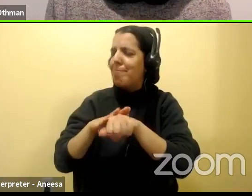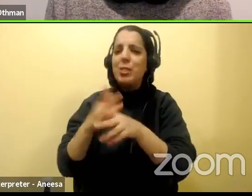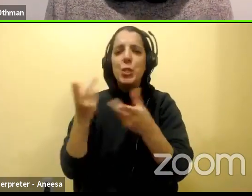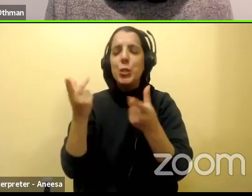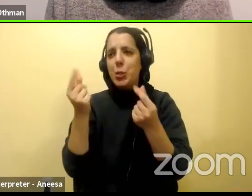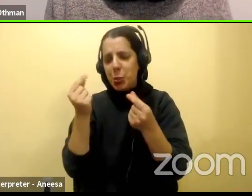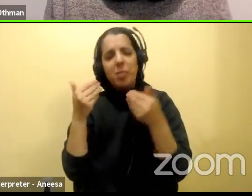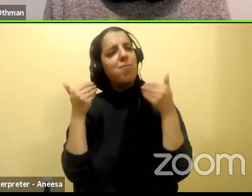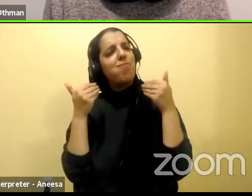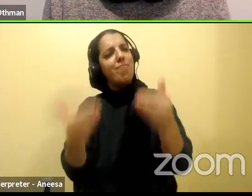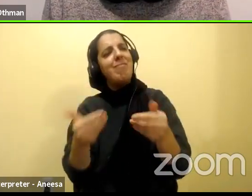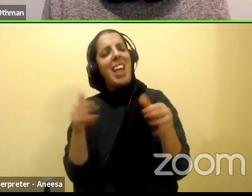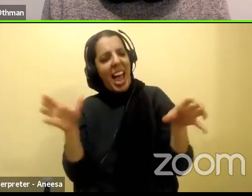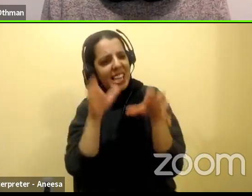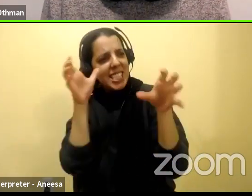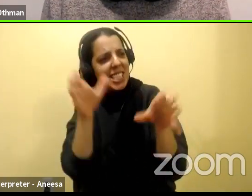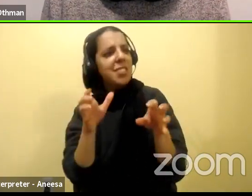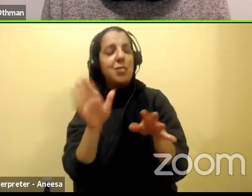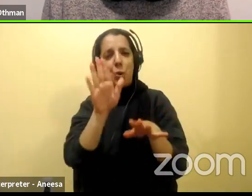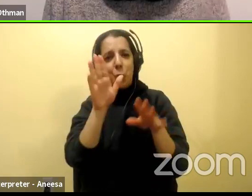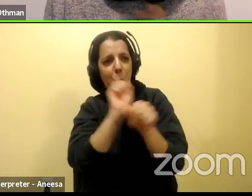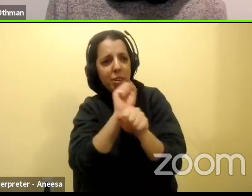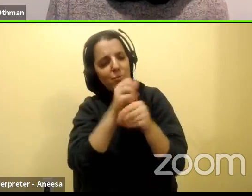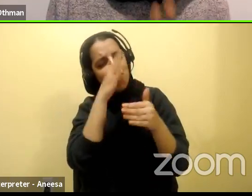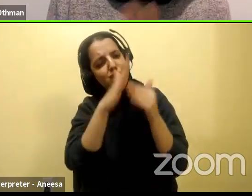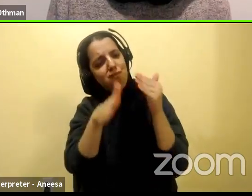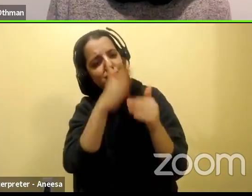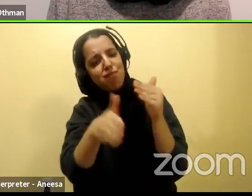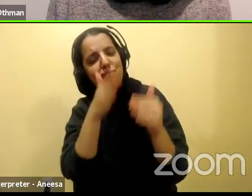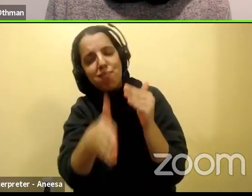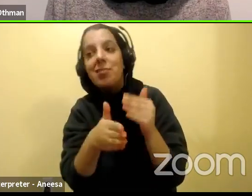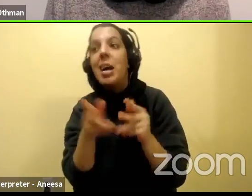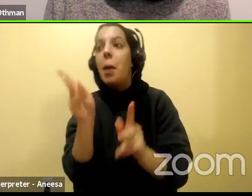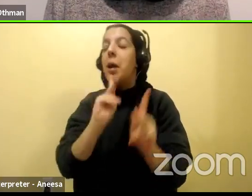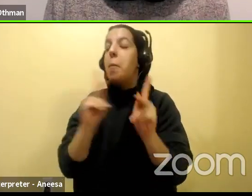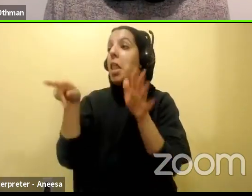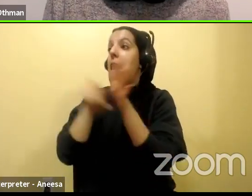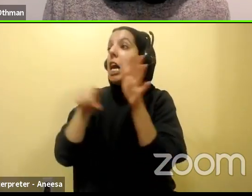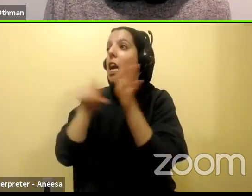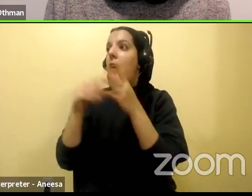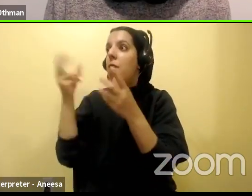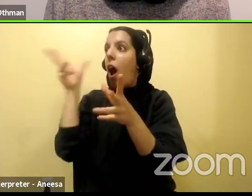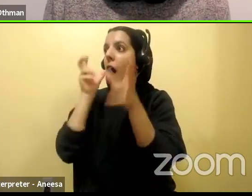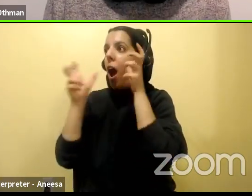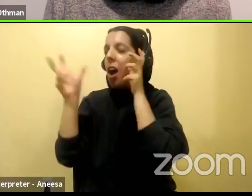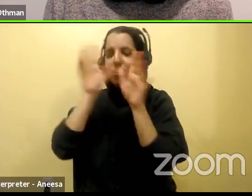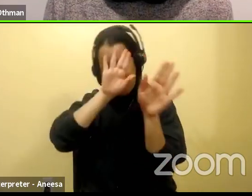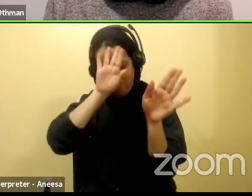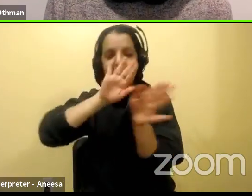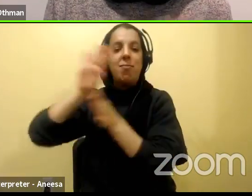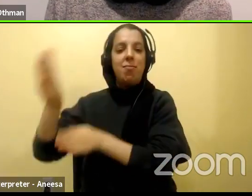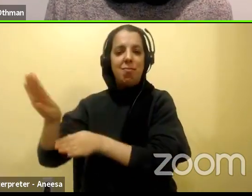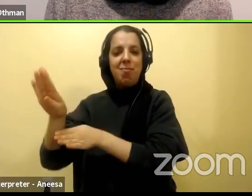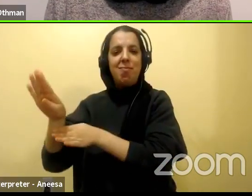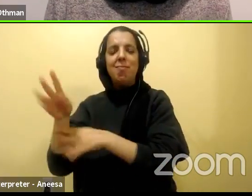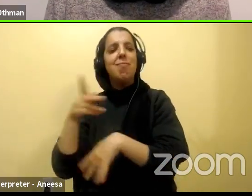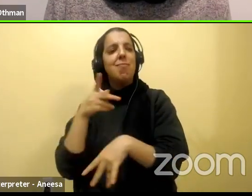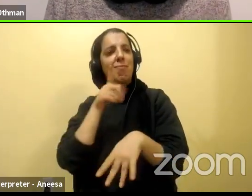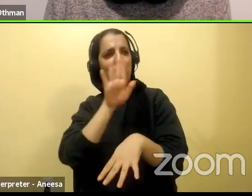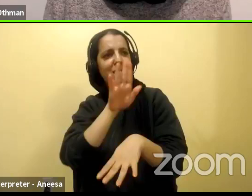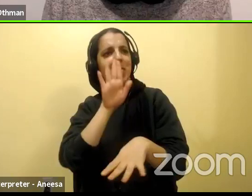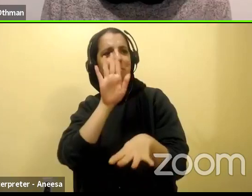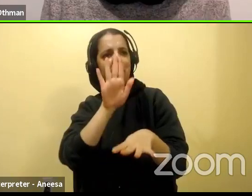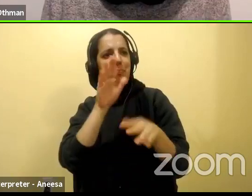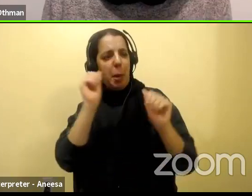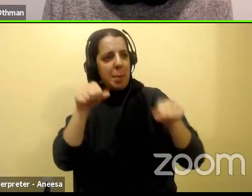negative speech, and have faith in yourself and your abilities. And something that I live by and a quote that I really love